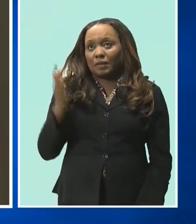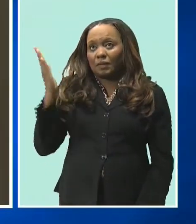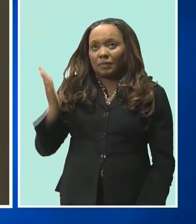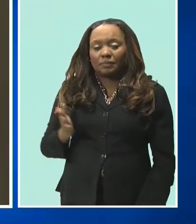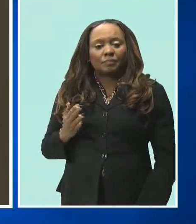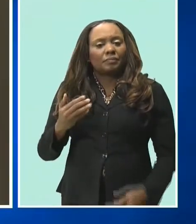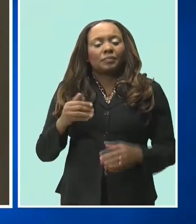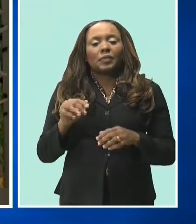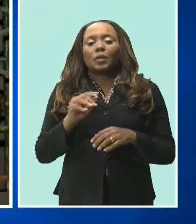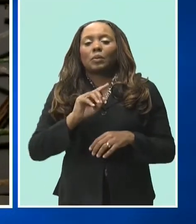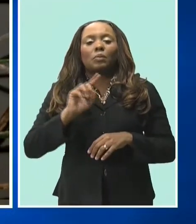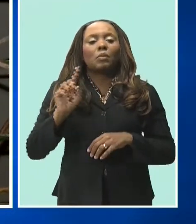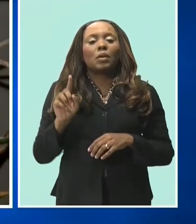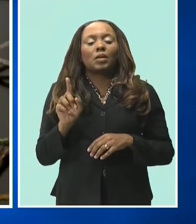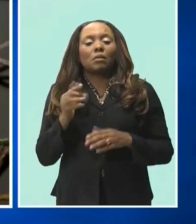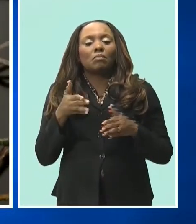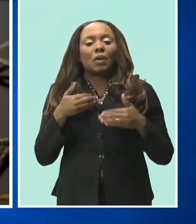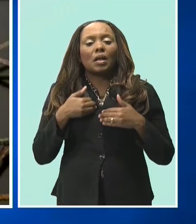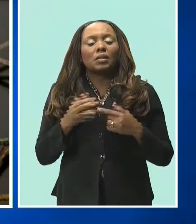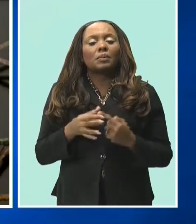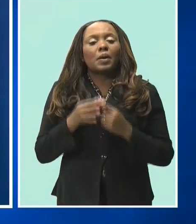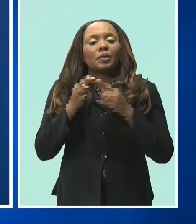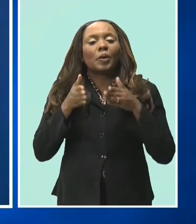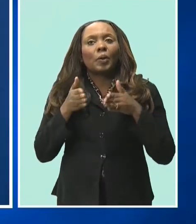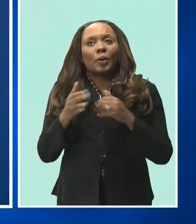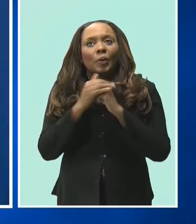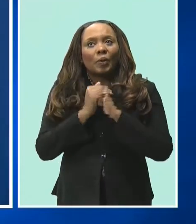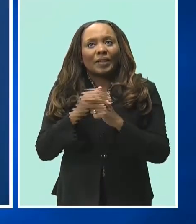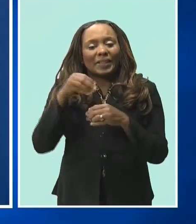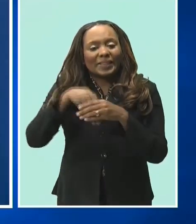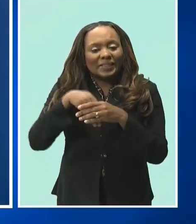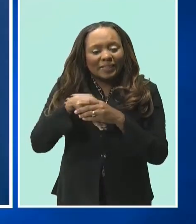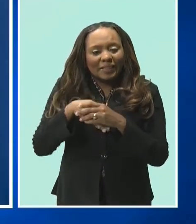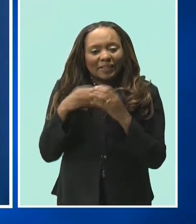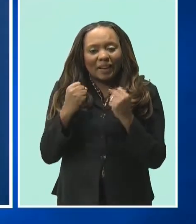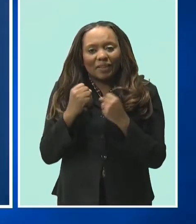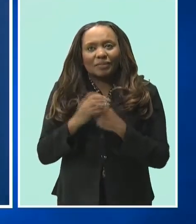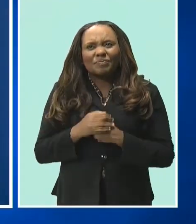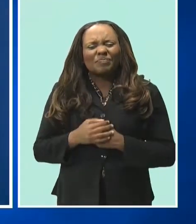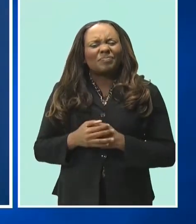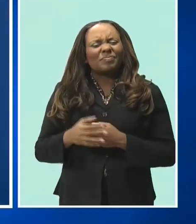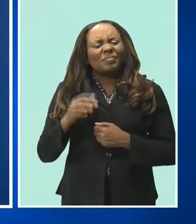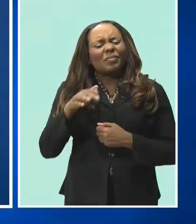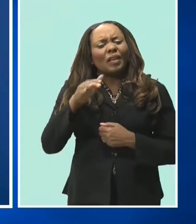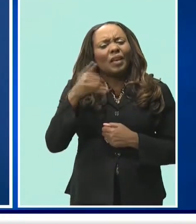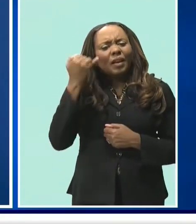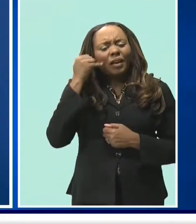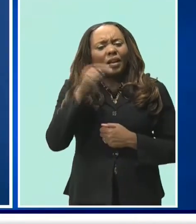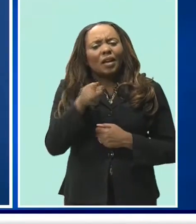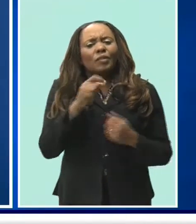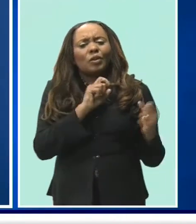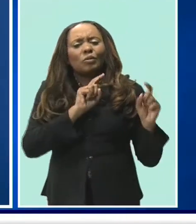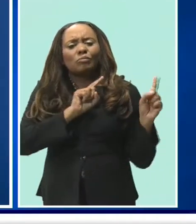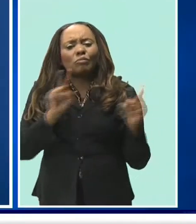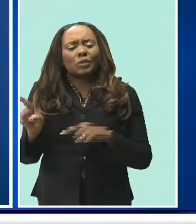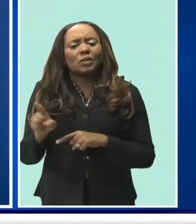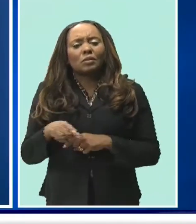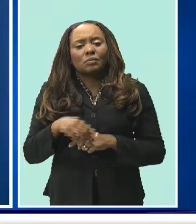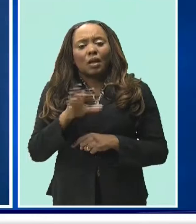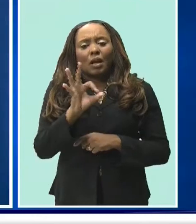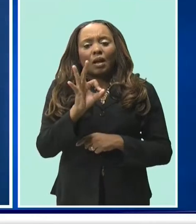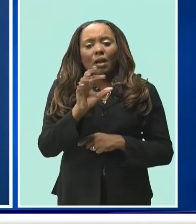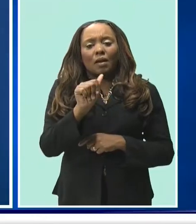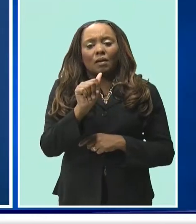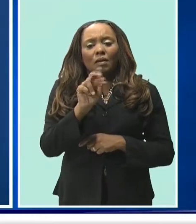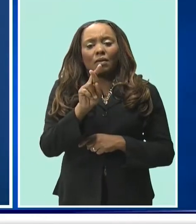way of worshiping inside the vehicles. I would liken it to if you've been to Fardy Hill and you've been to One Awesome Day for